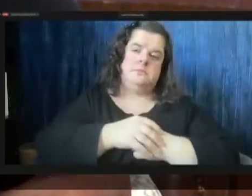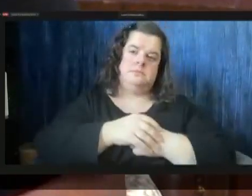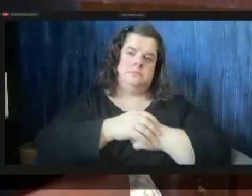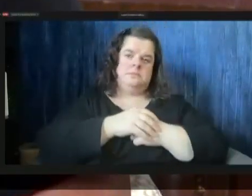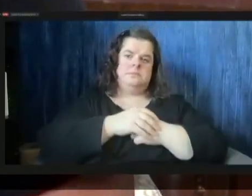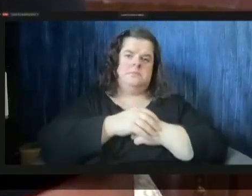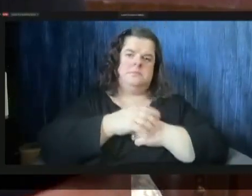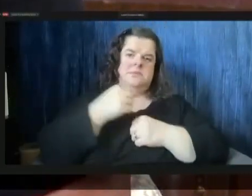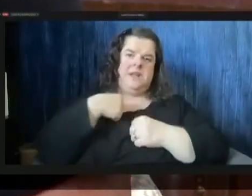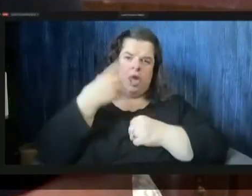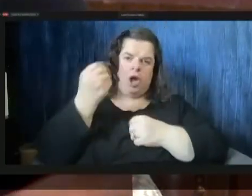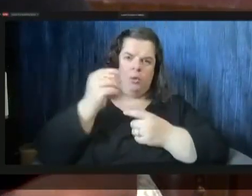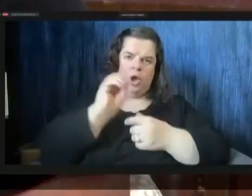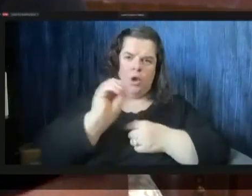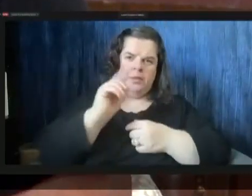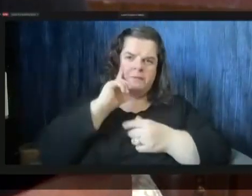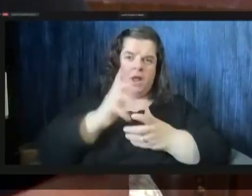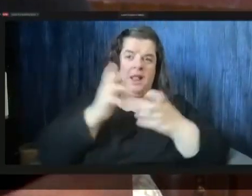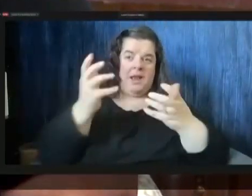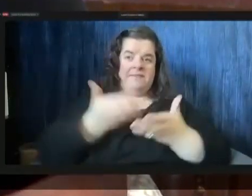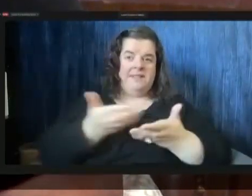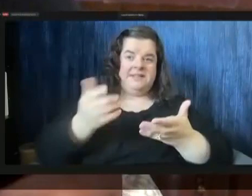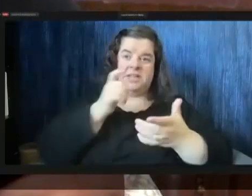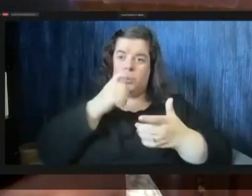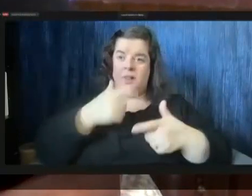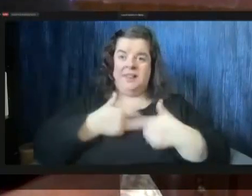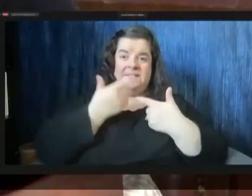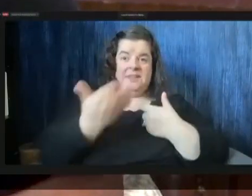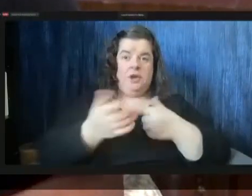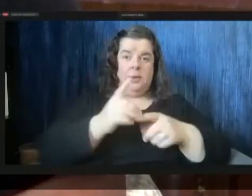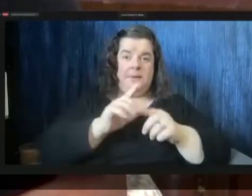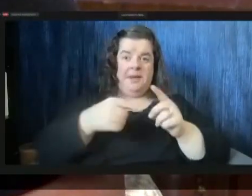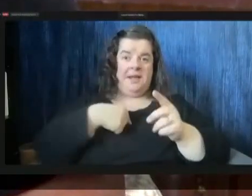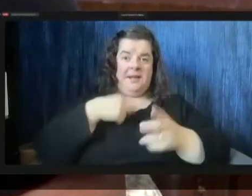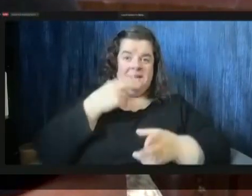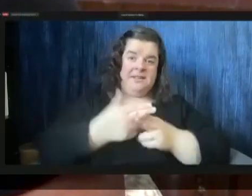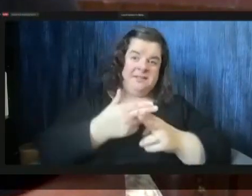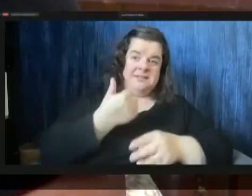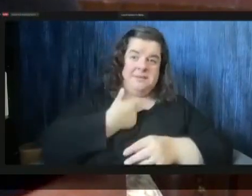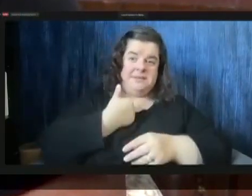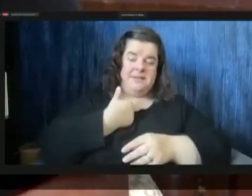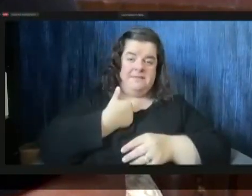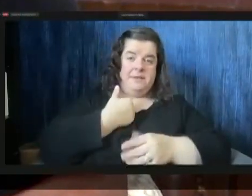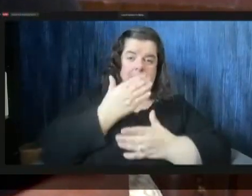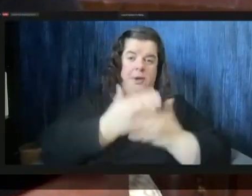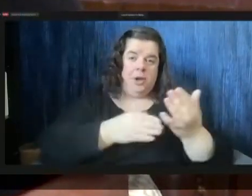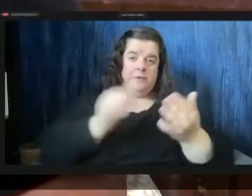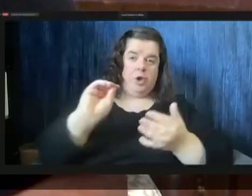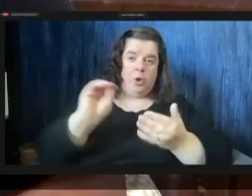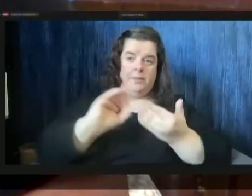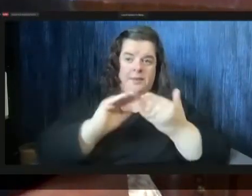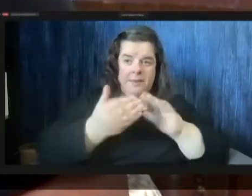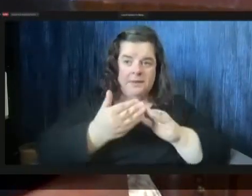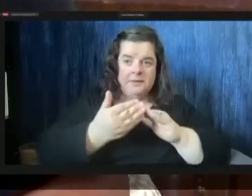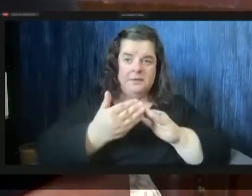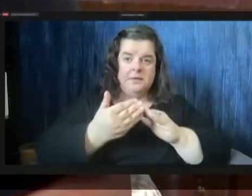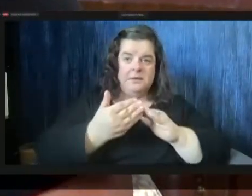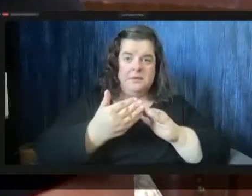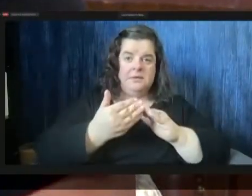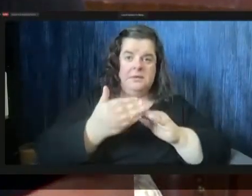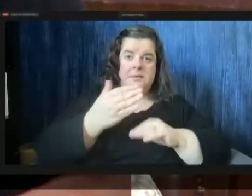go to Oakland for a lot of things. I don't live there. But, you know, I consider myself part of the Oakland community. You know, that's where my barber